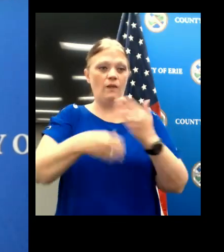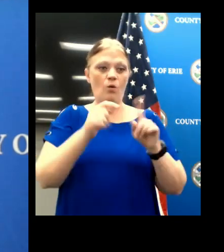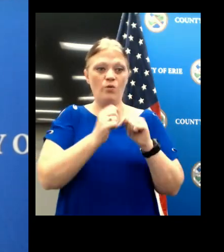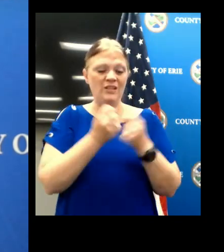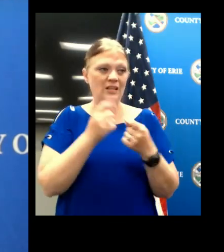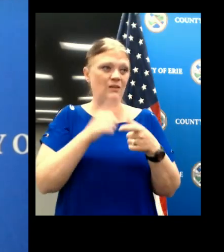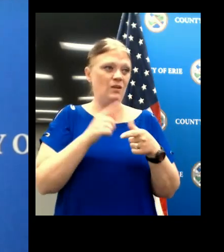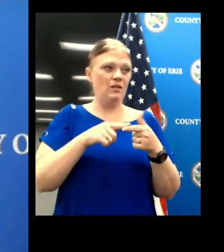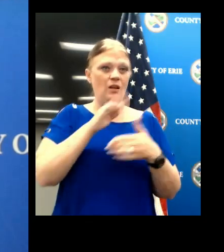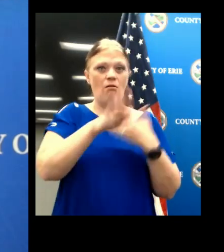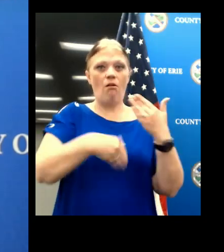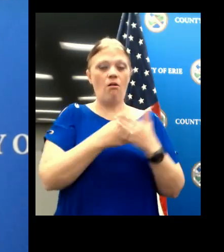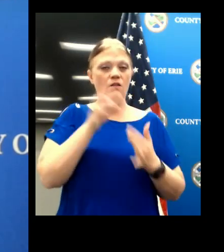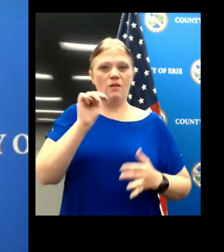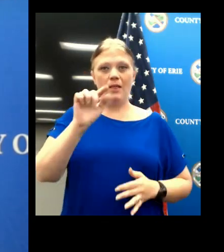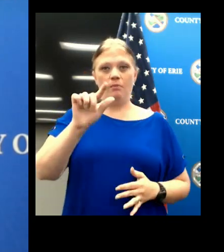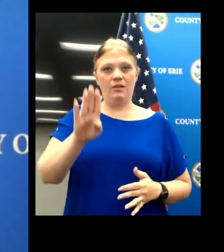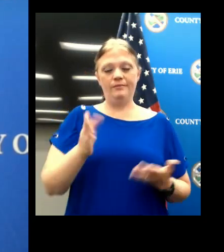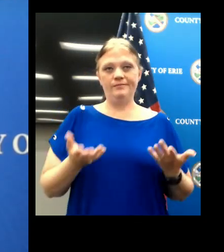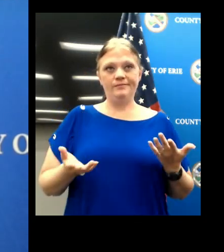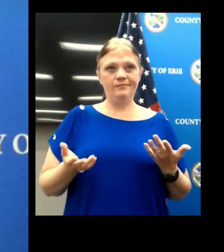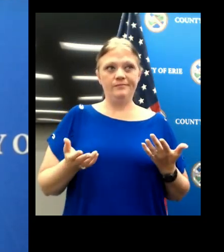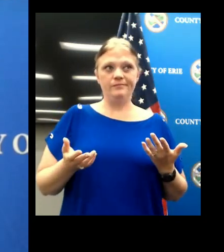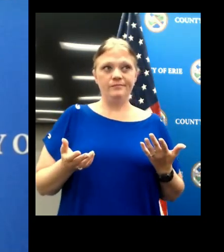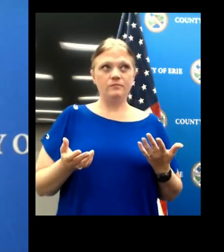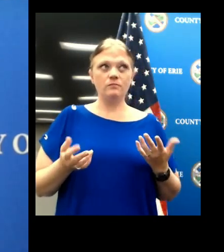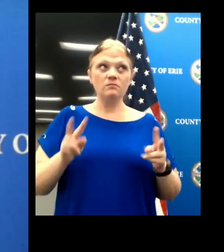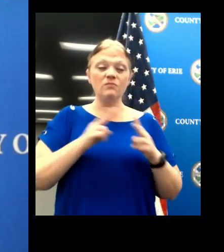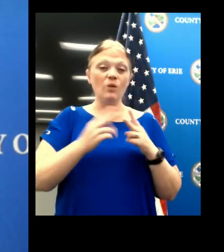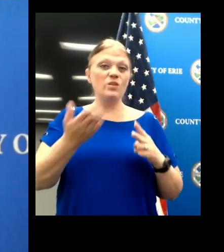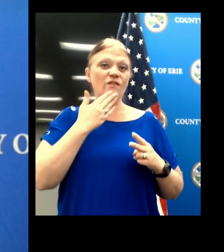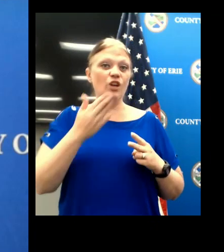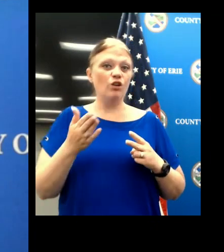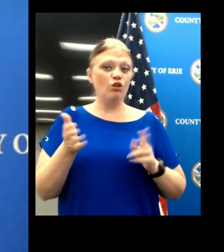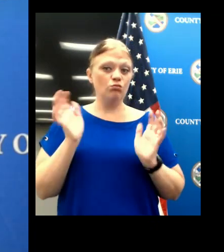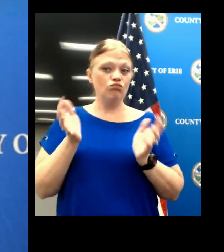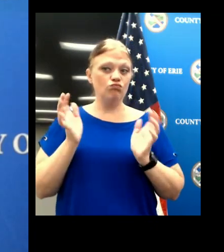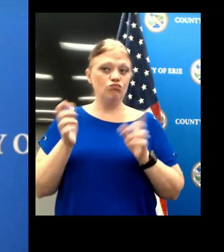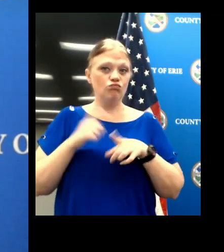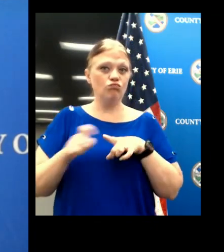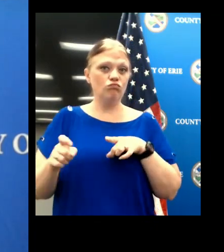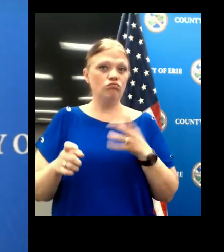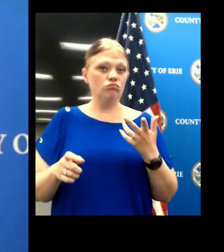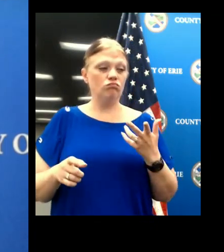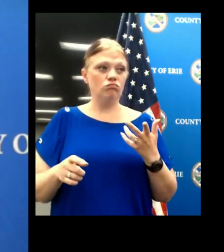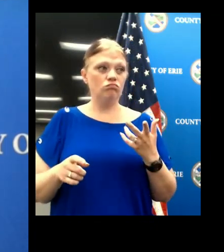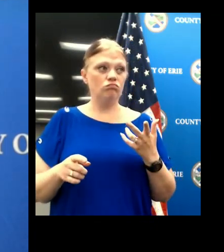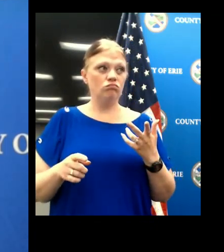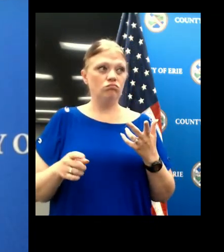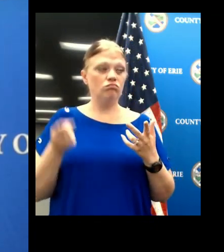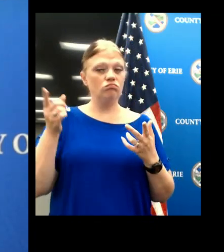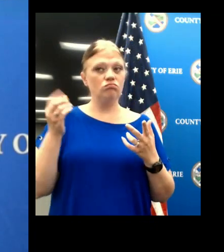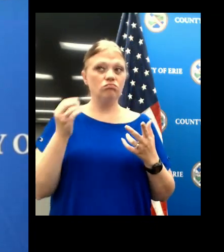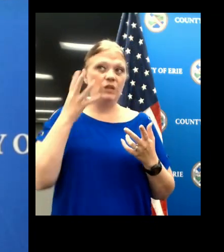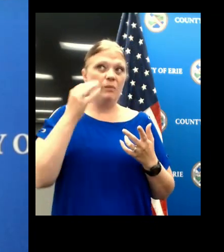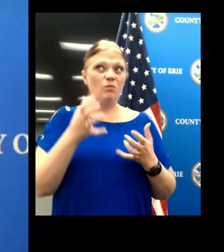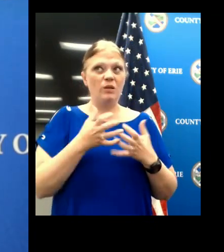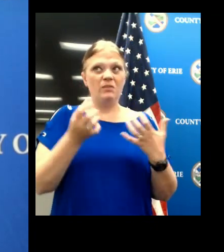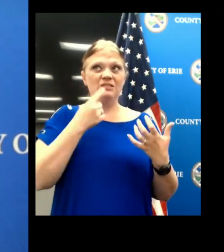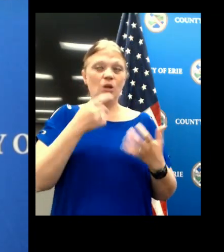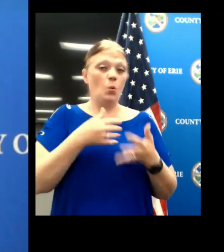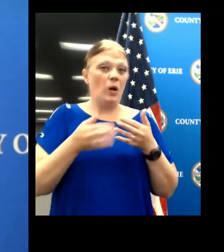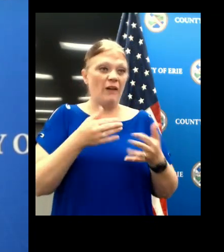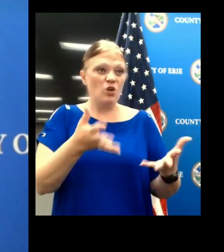shut down all of MLB. So it was a very good call. They pretty much said, whatever you want,